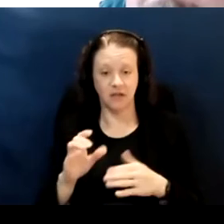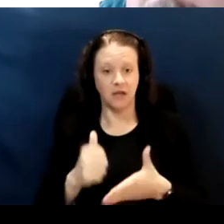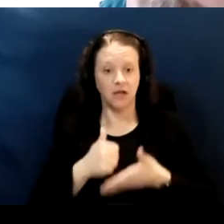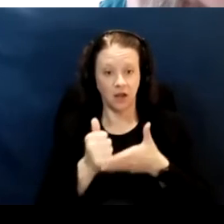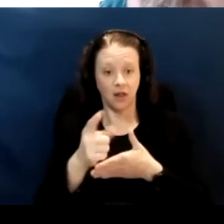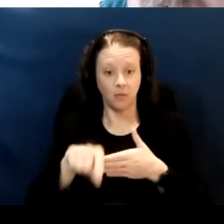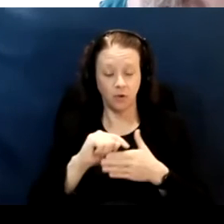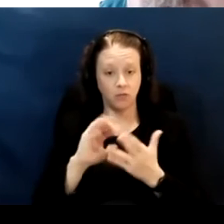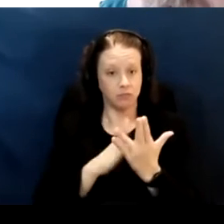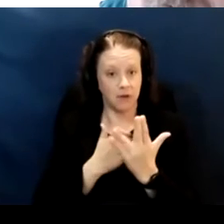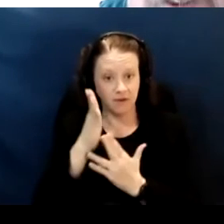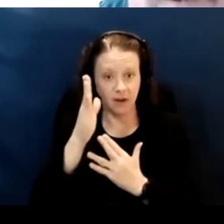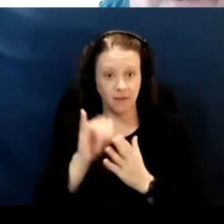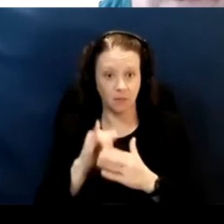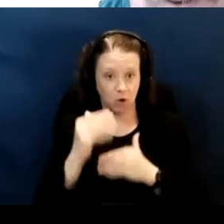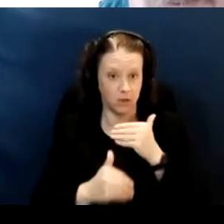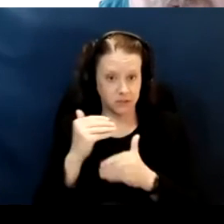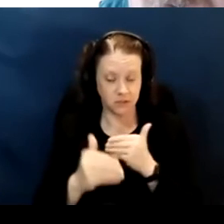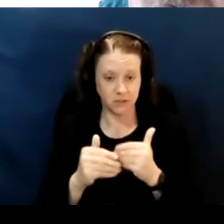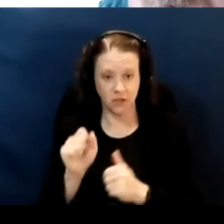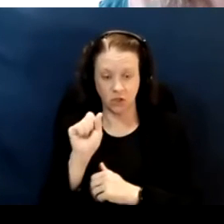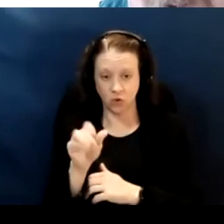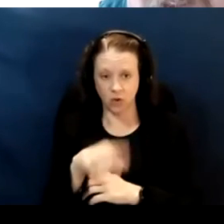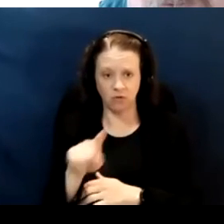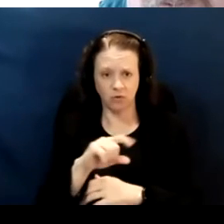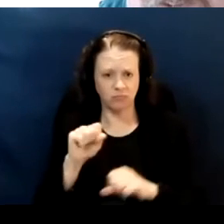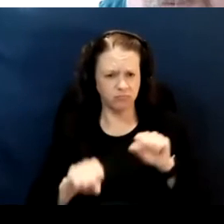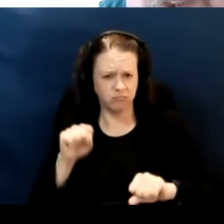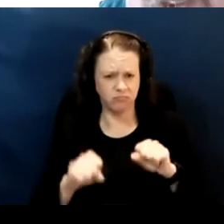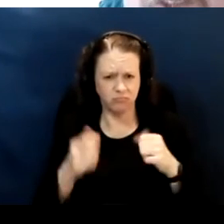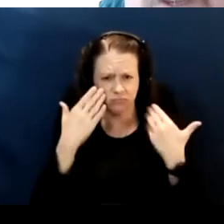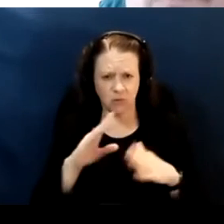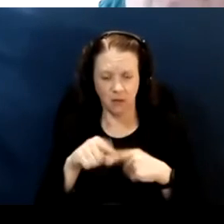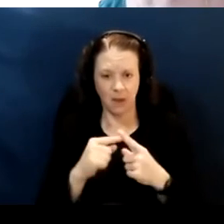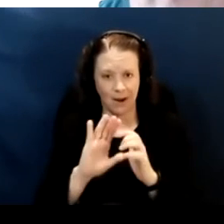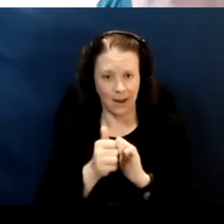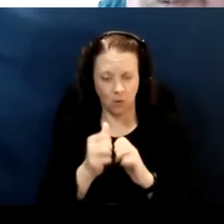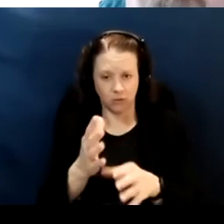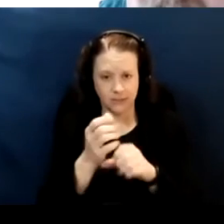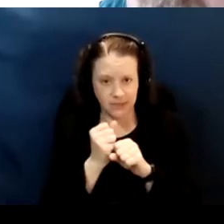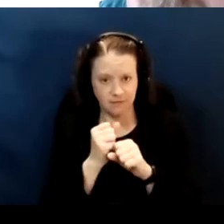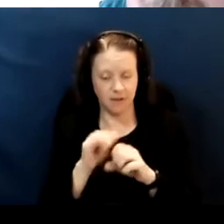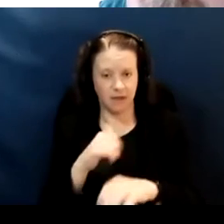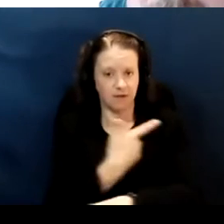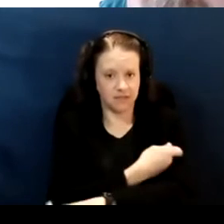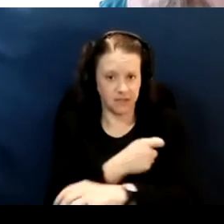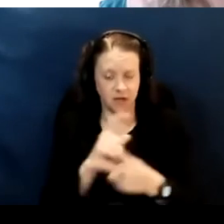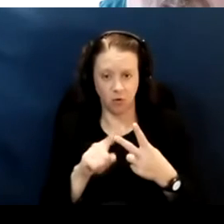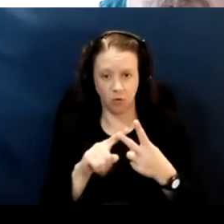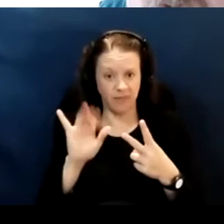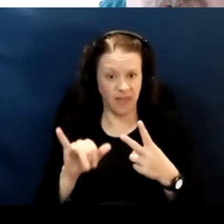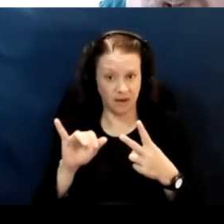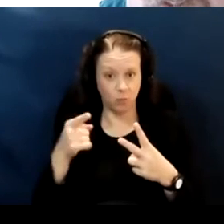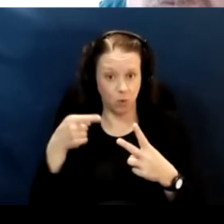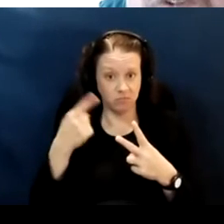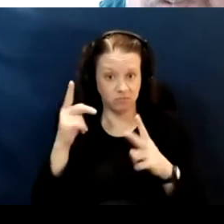navigate the process. So if there's a, if you're unsure about how to receive a vaccine, or maybe in the case of this one individual, they